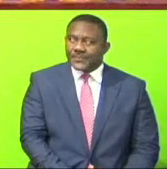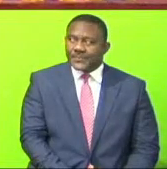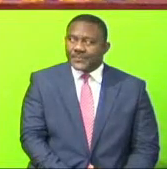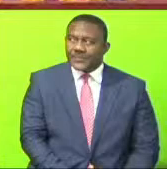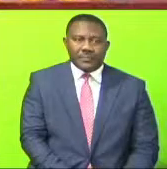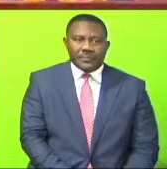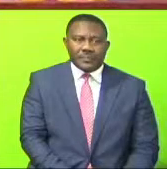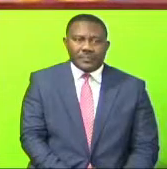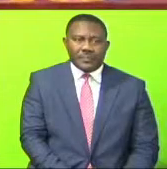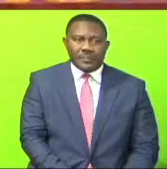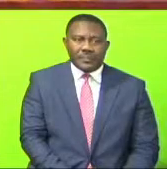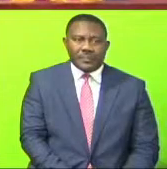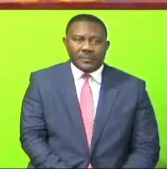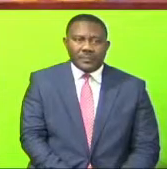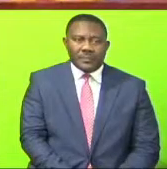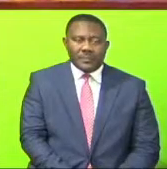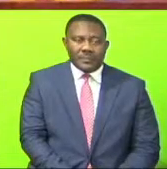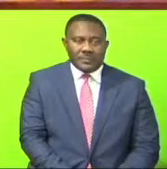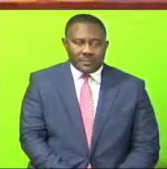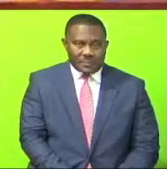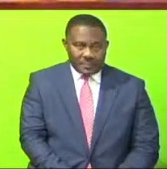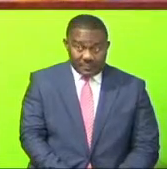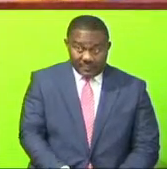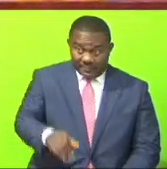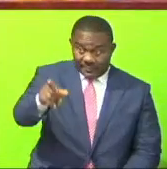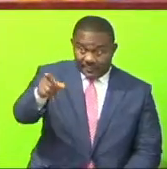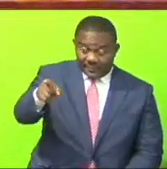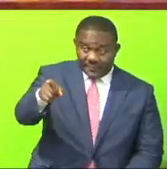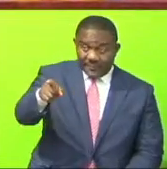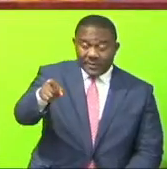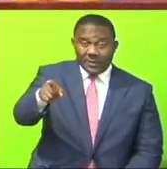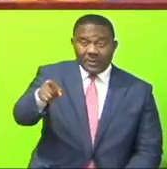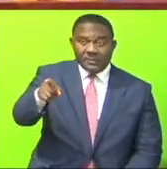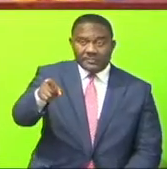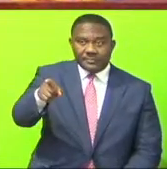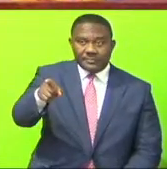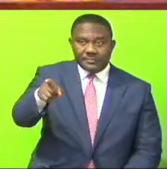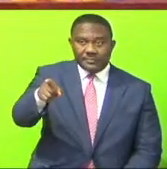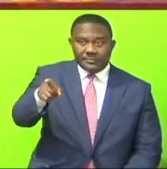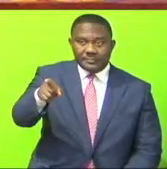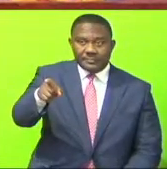Yes, Honorable Atachia. Yes.